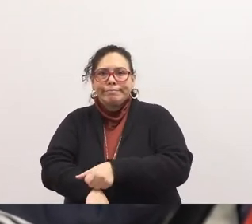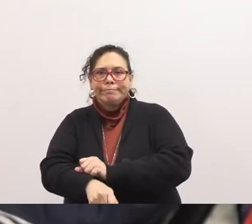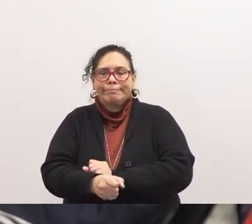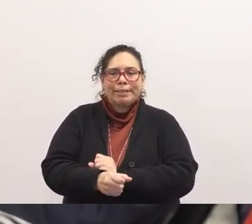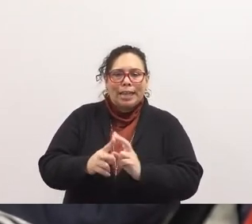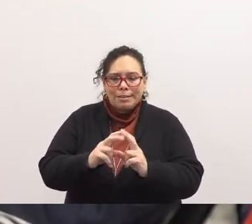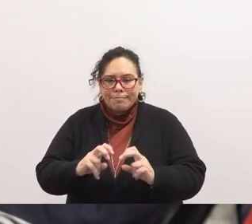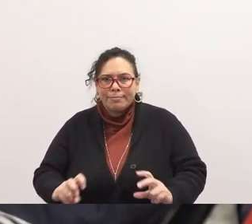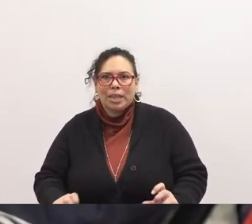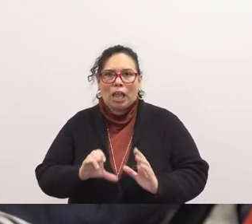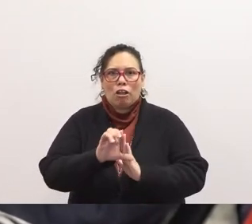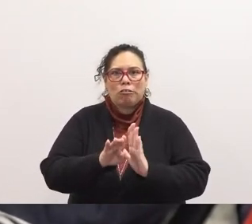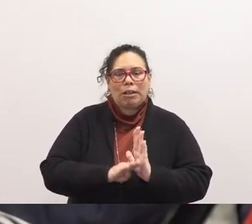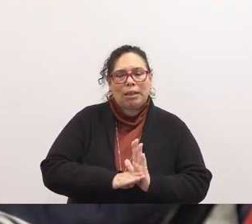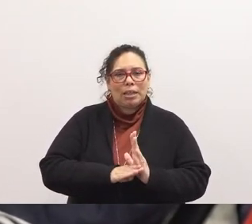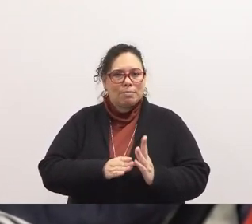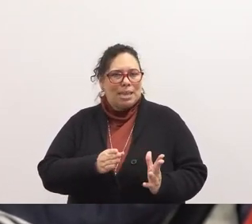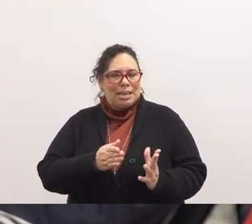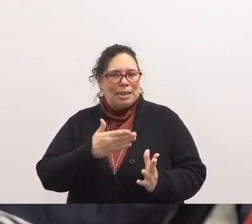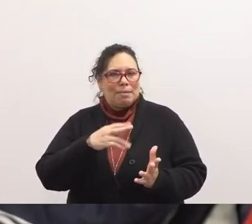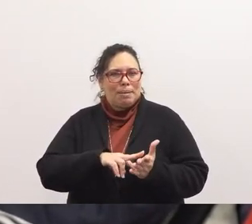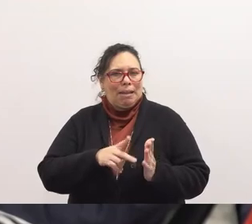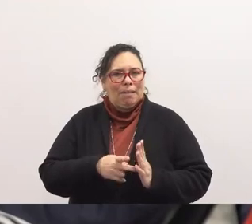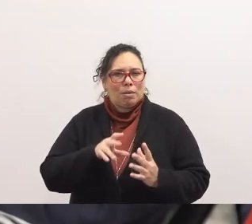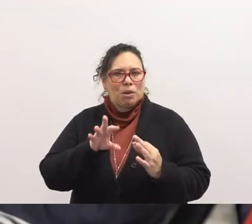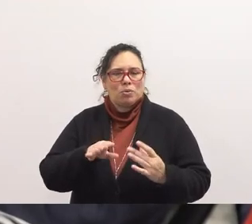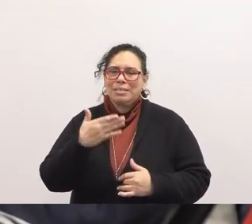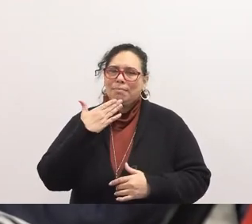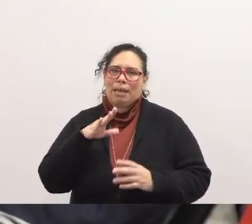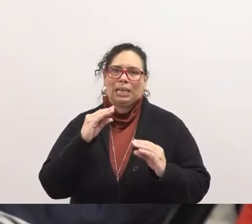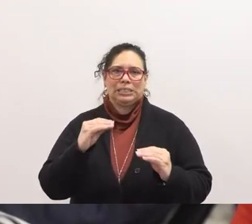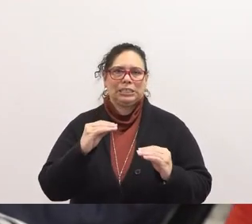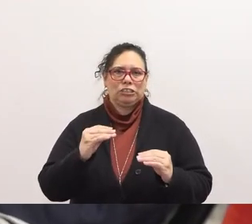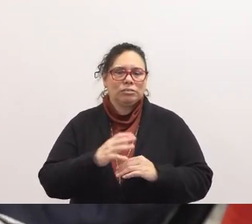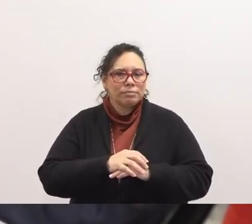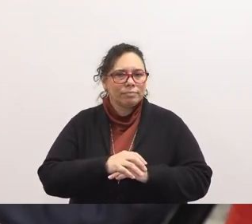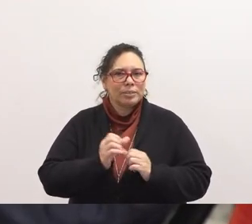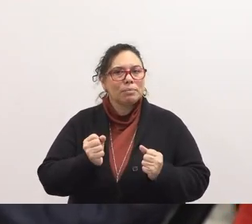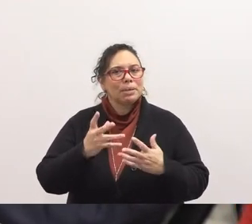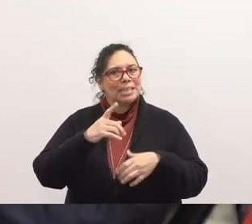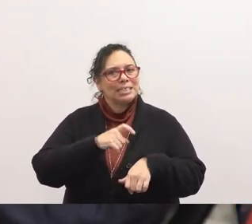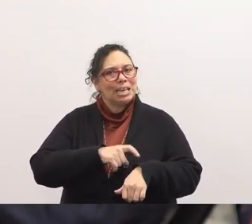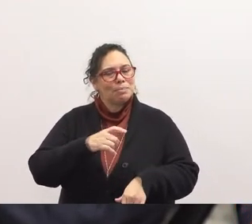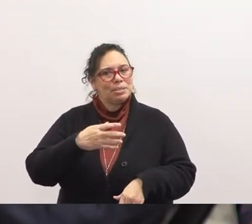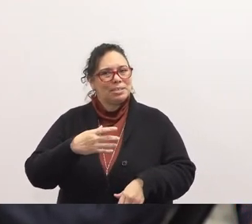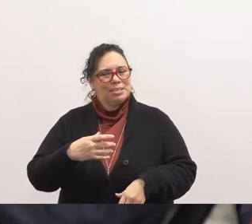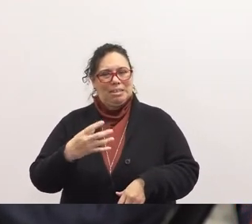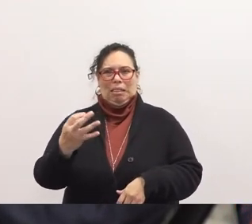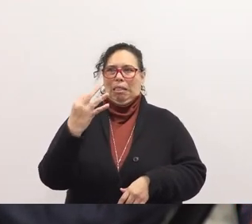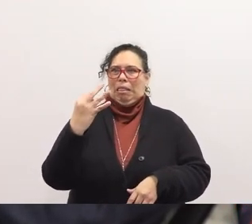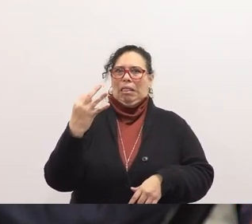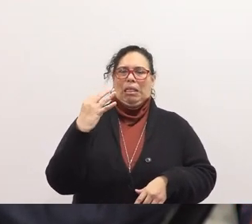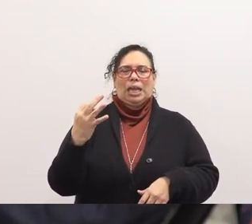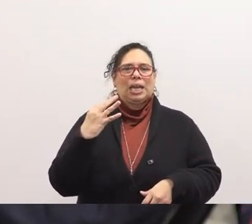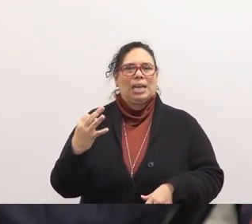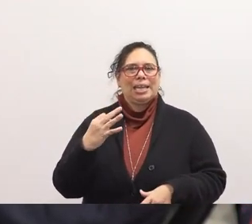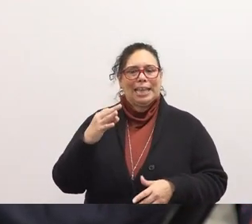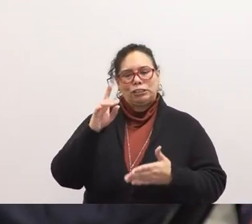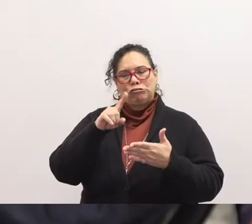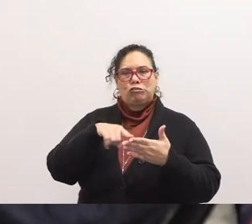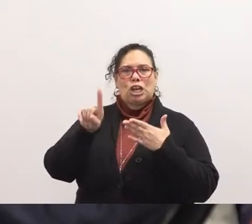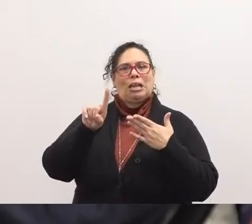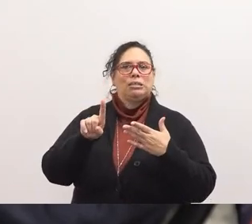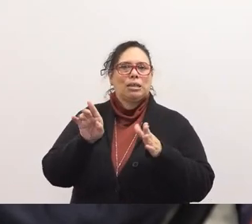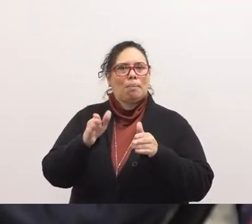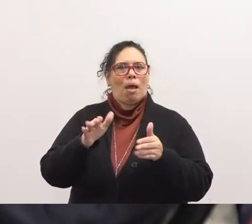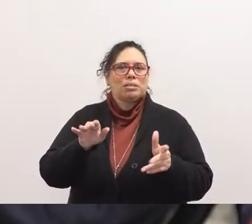meaningful feedback on our process. This is bad teaching at best. Many times, it feels like they are speaking to us in a way that checks off a box and